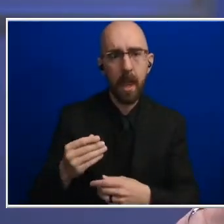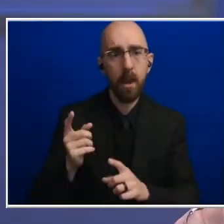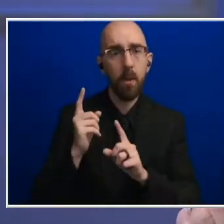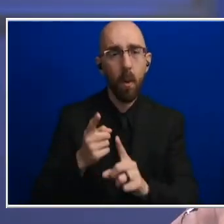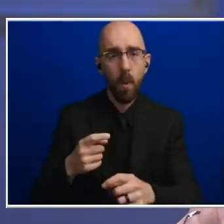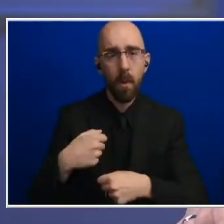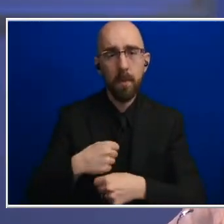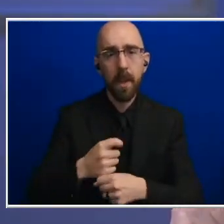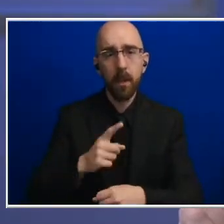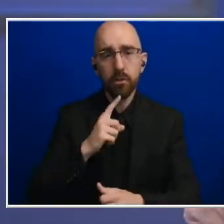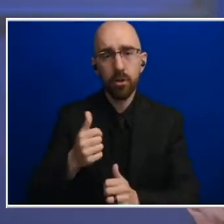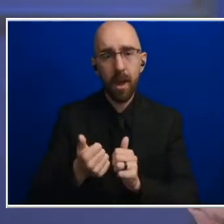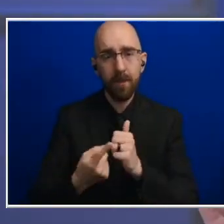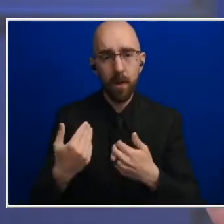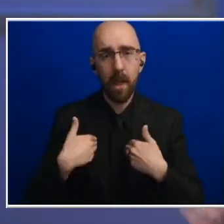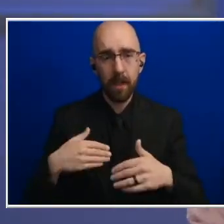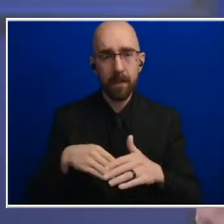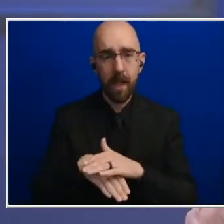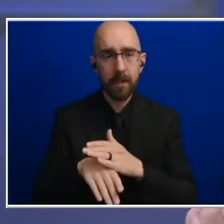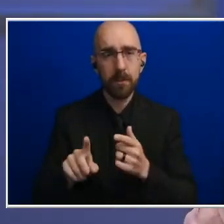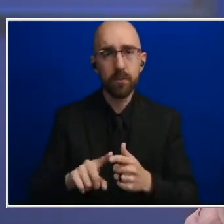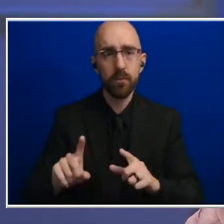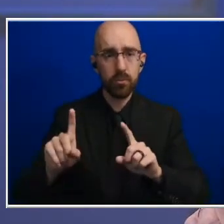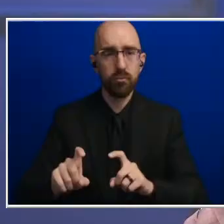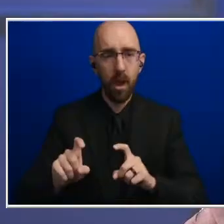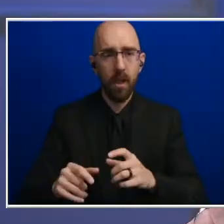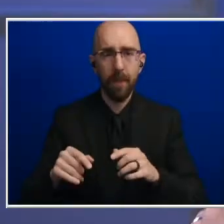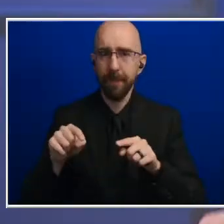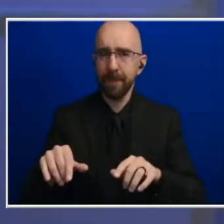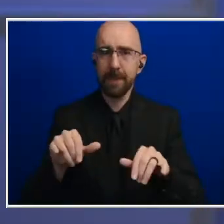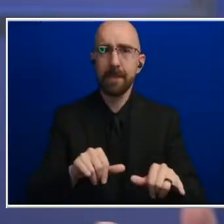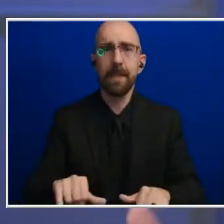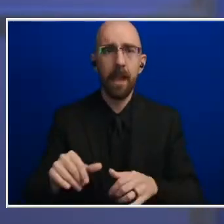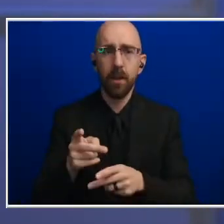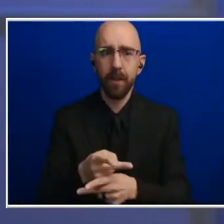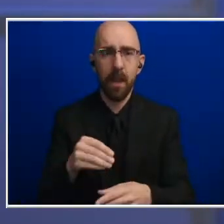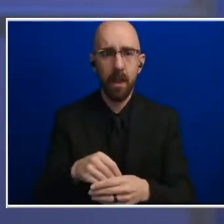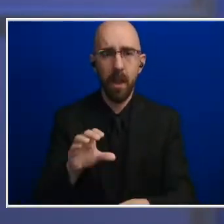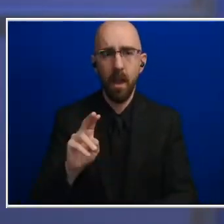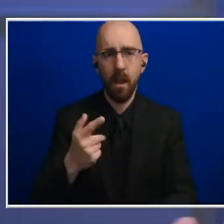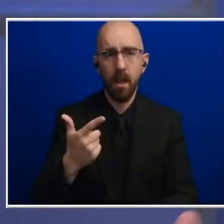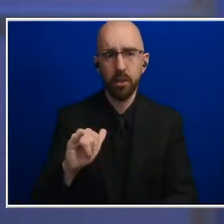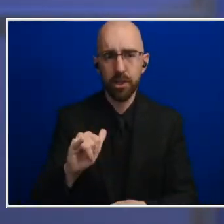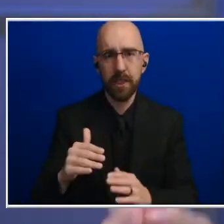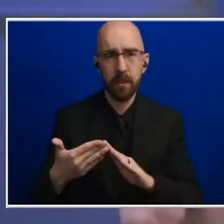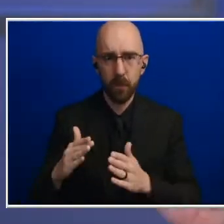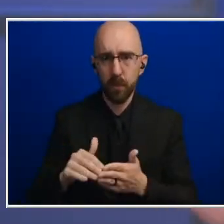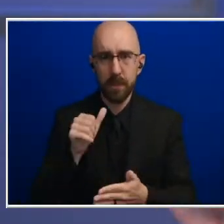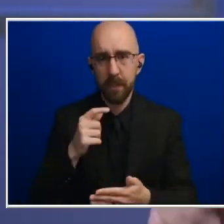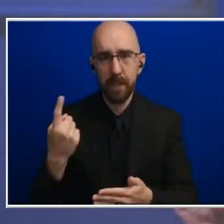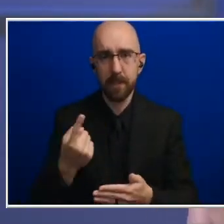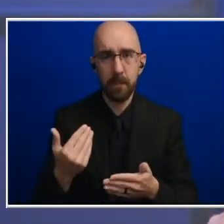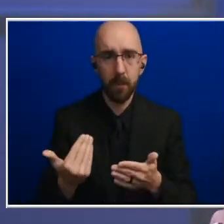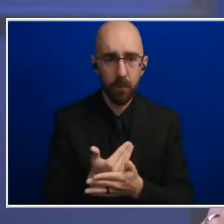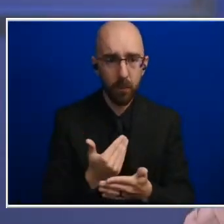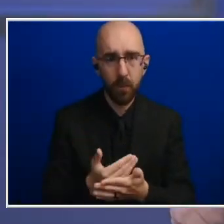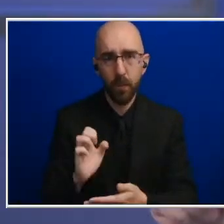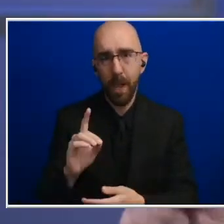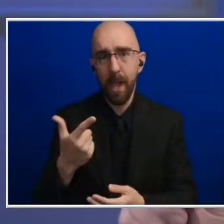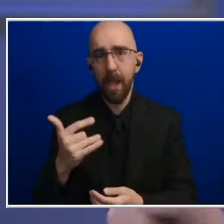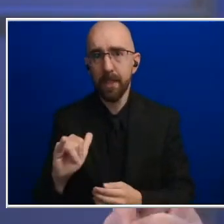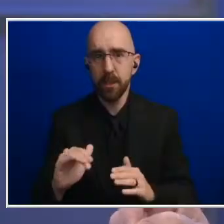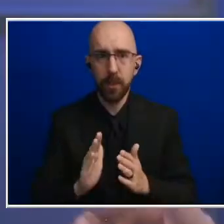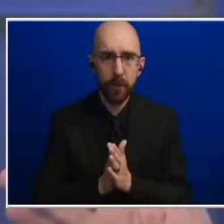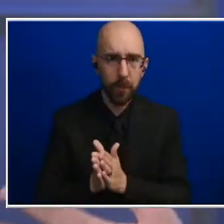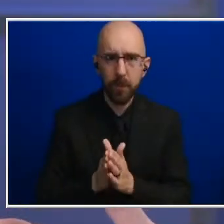has access to a trial. This is standard of care in the oncology community. This isn't something new or edgy. Every cancer patient should